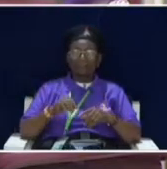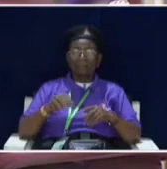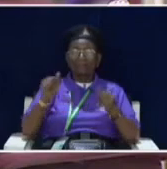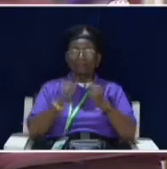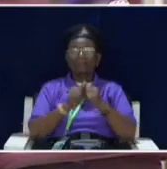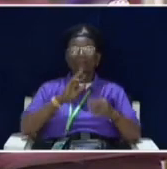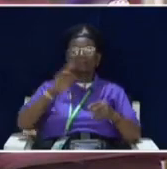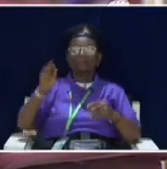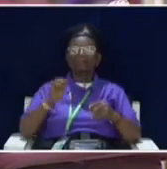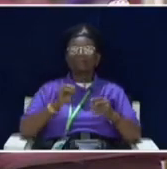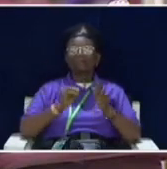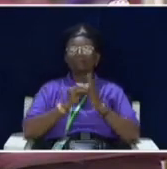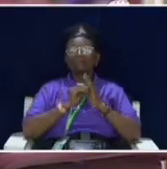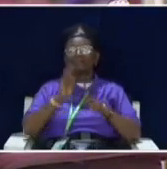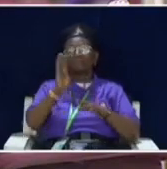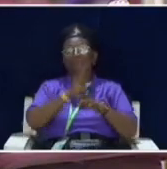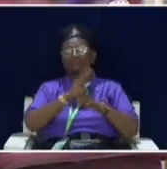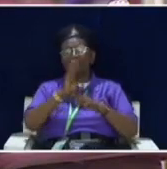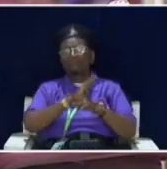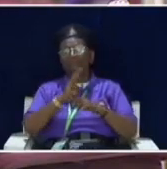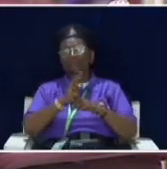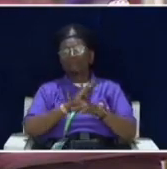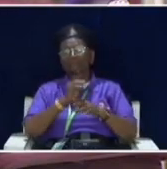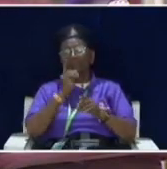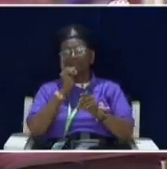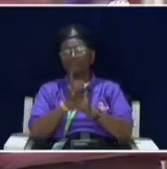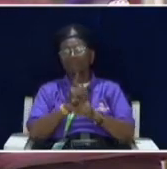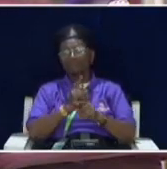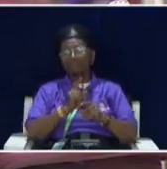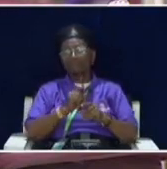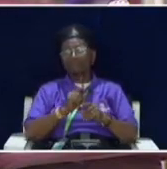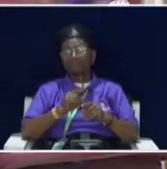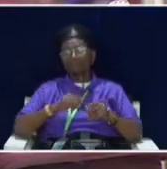afini. Just having a nice time. And